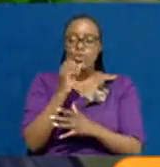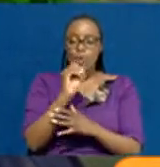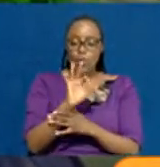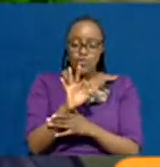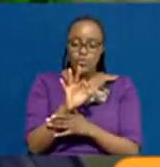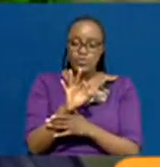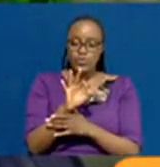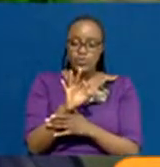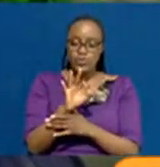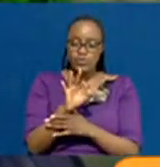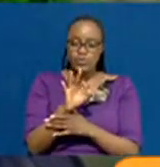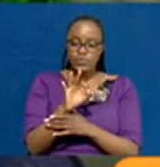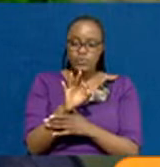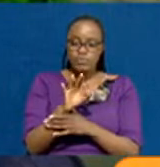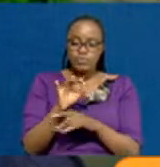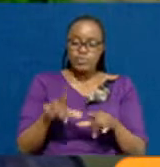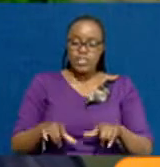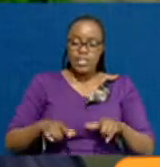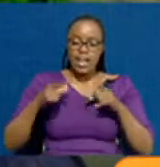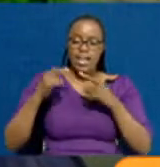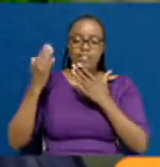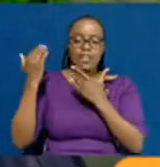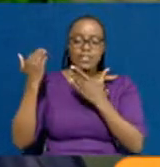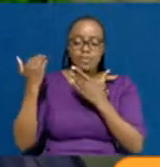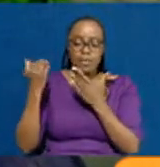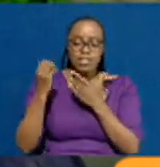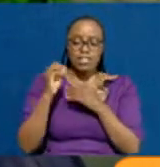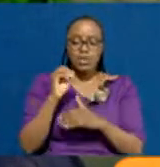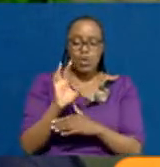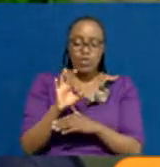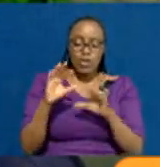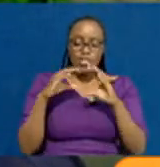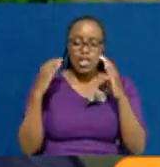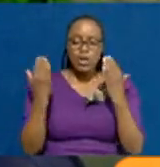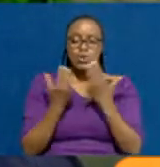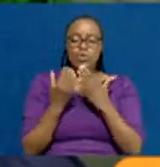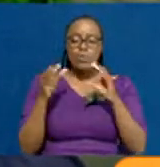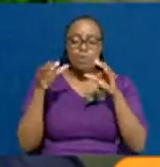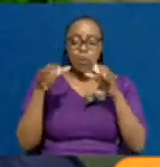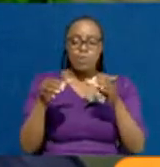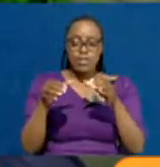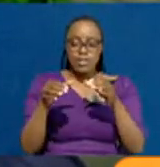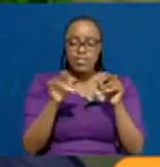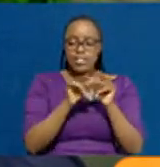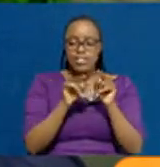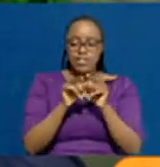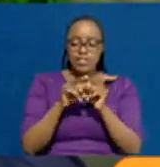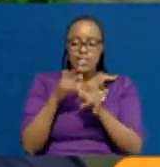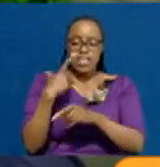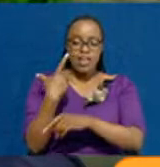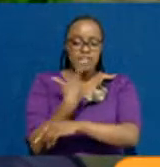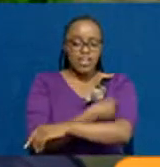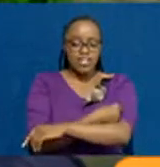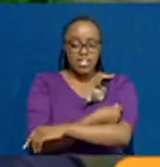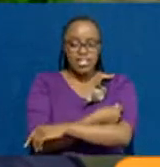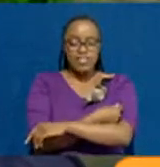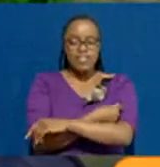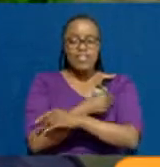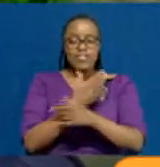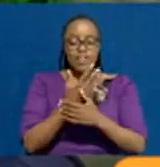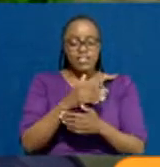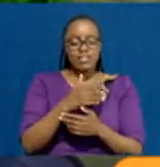of the life expectancy of the global community. Okay. Minus the vaccines, under